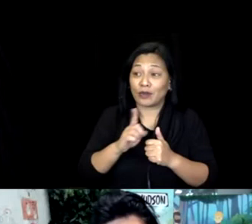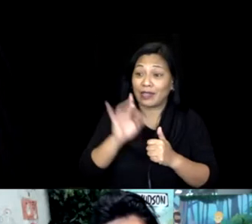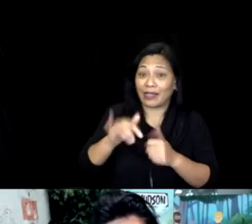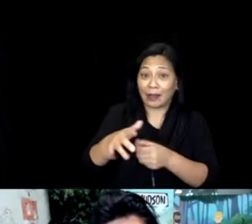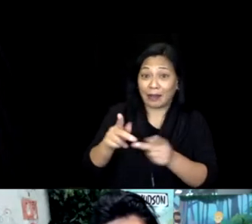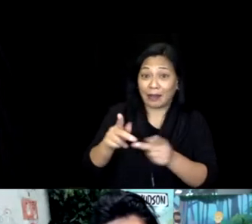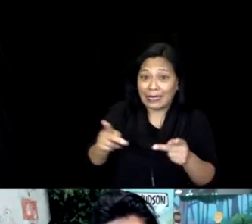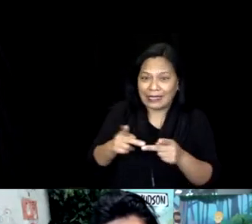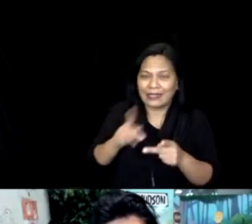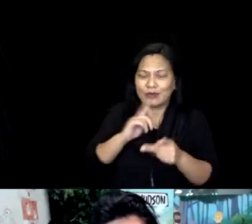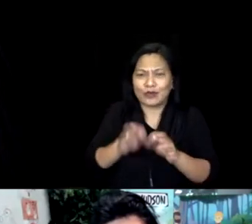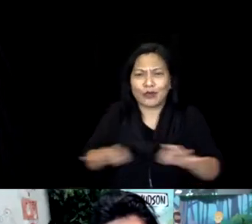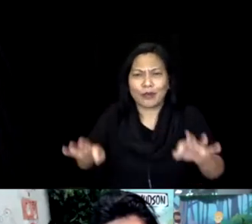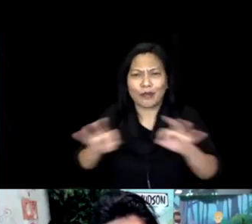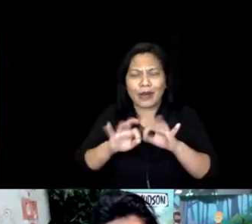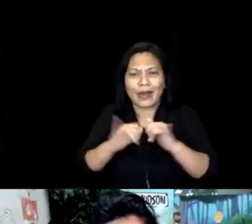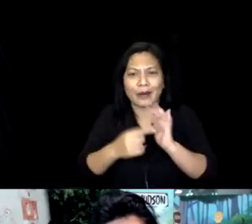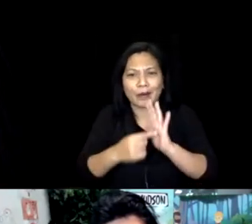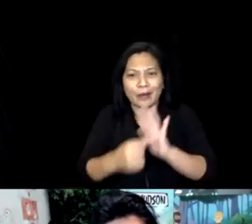or others?